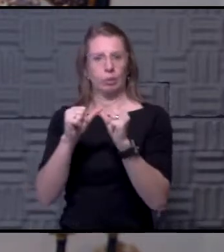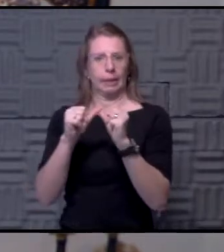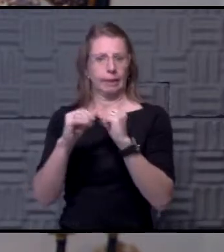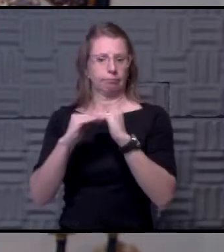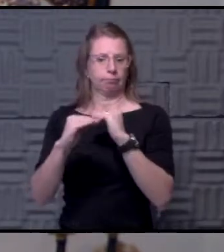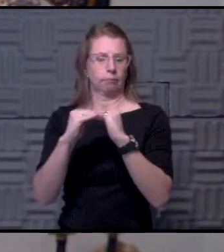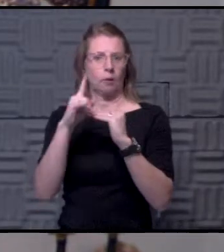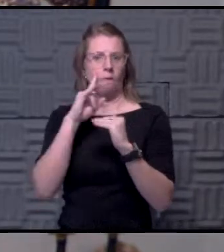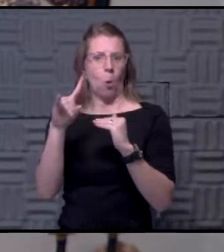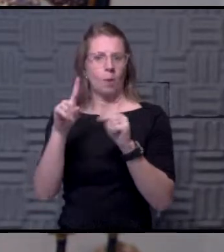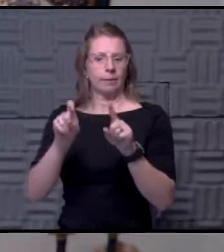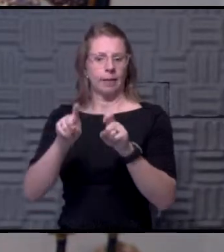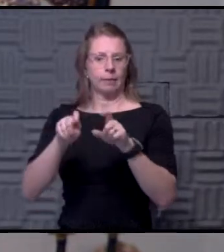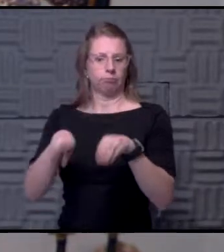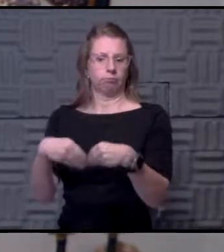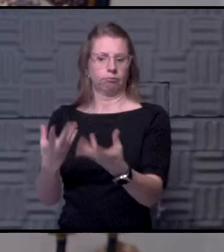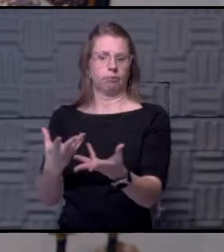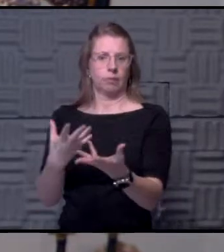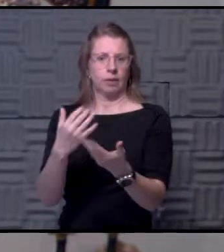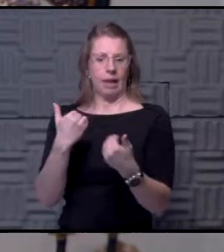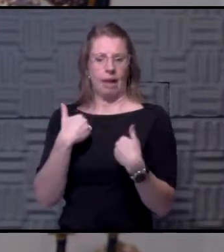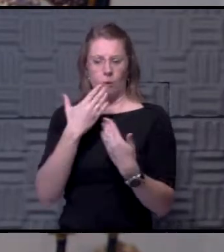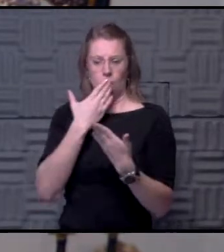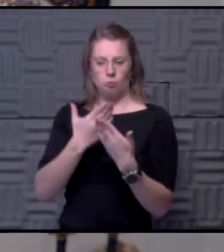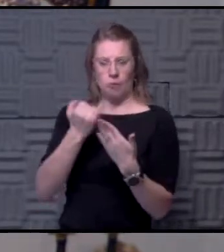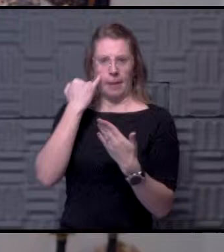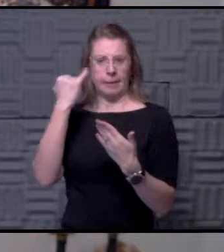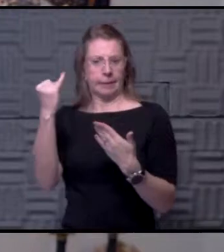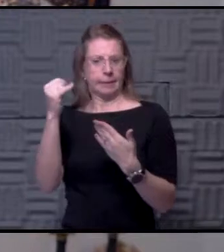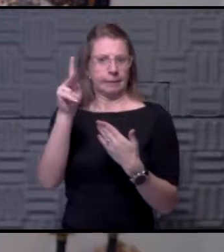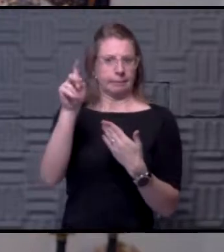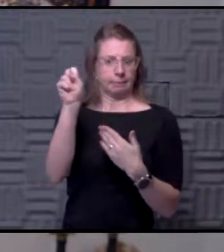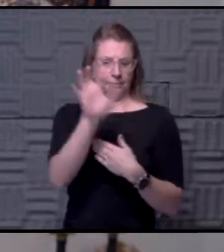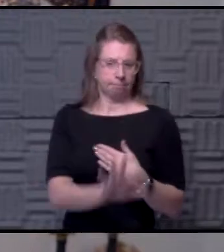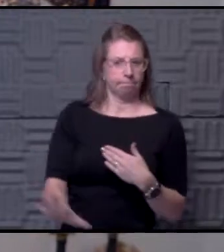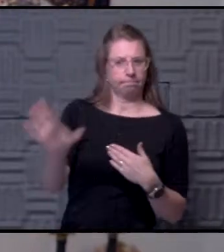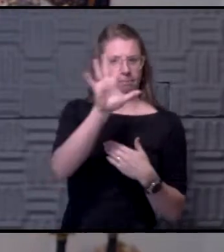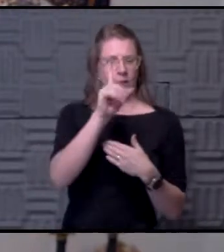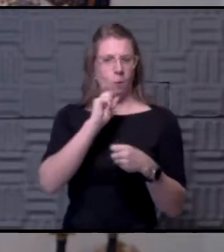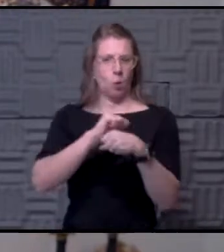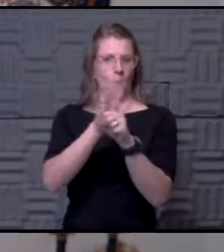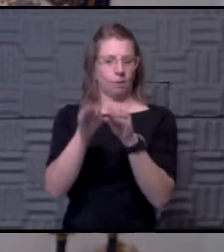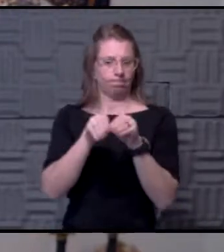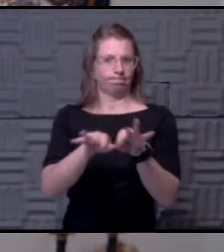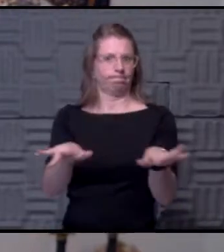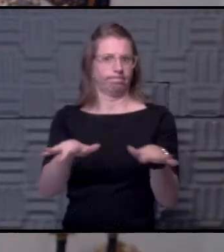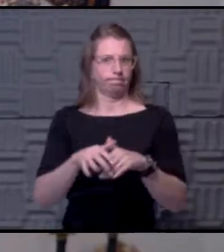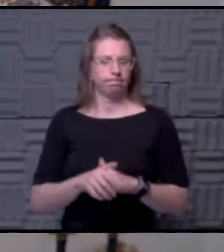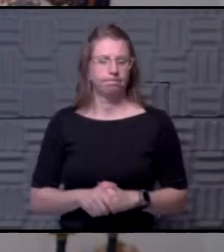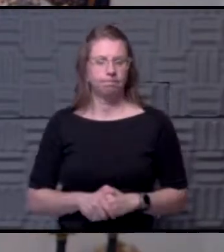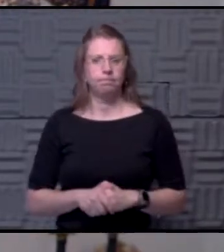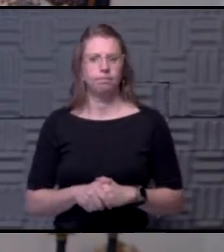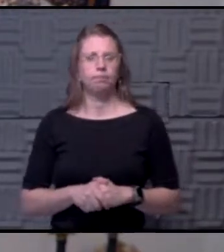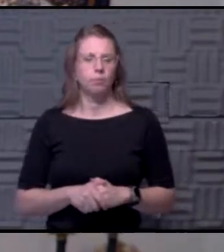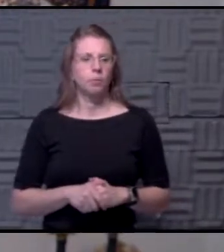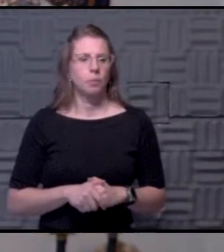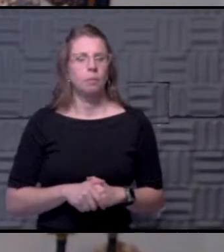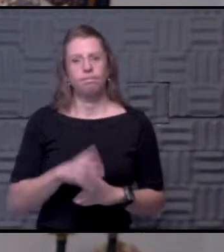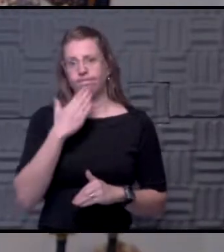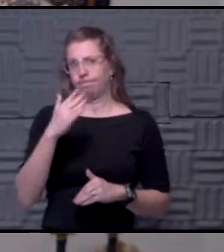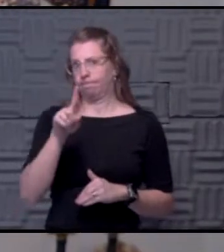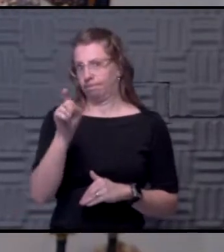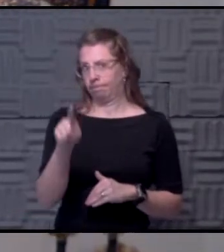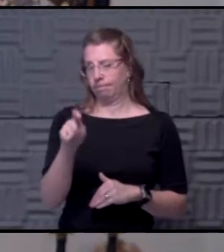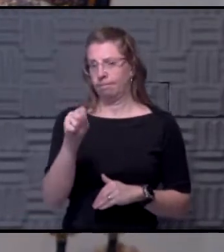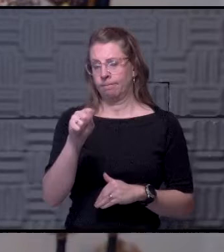of tests administered to have a good sense across the state of the spread of the disease? Yeah, good question,